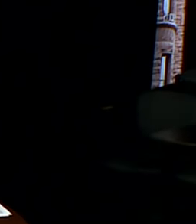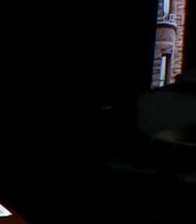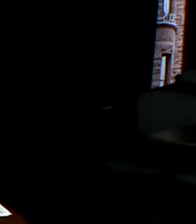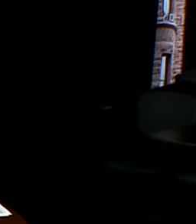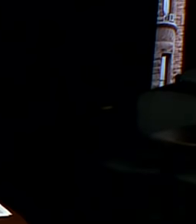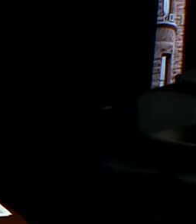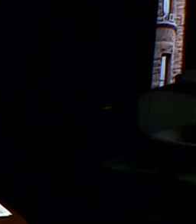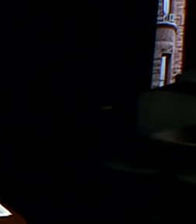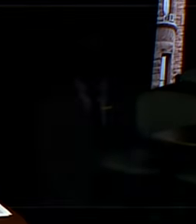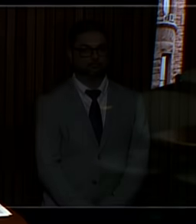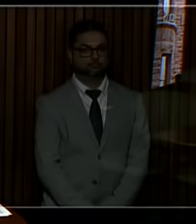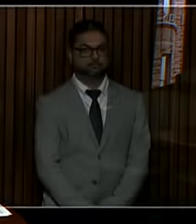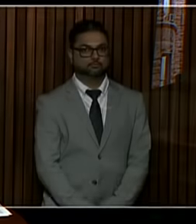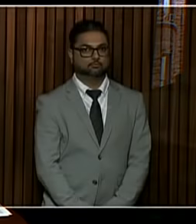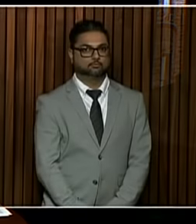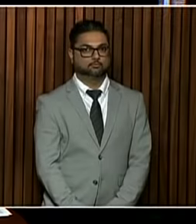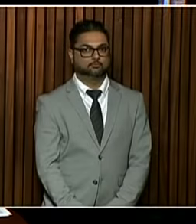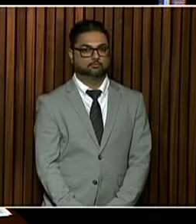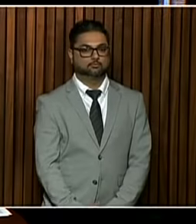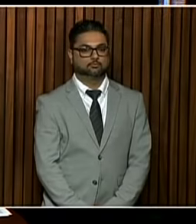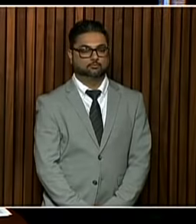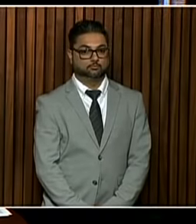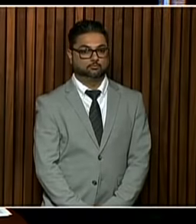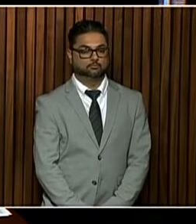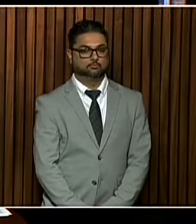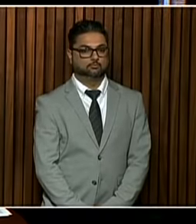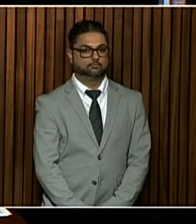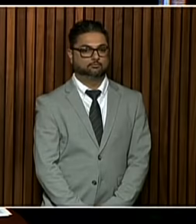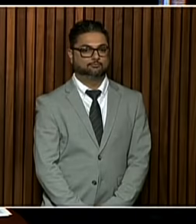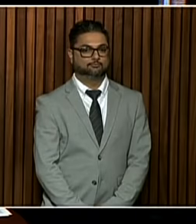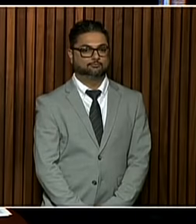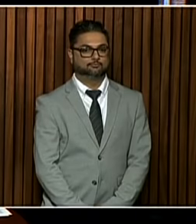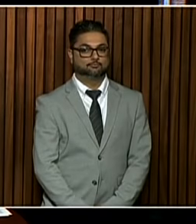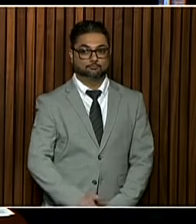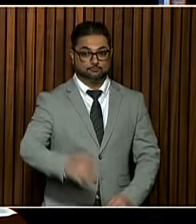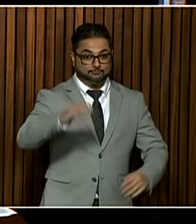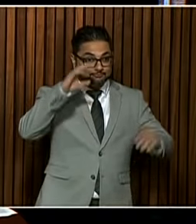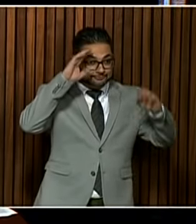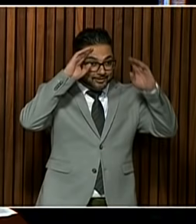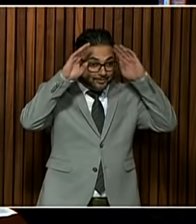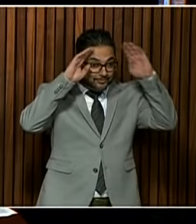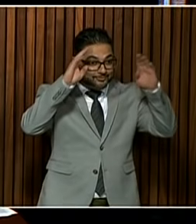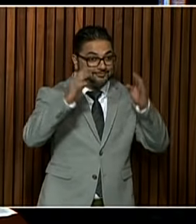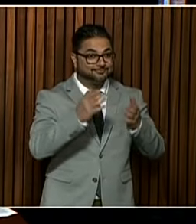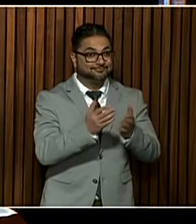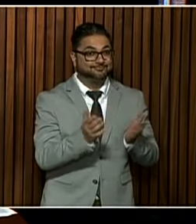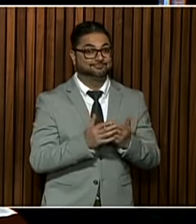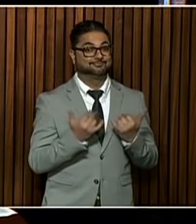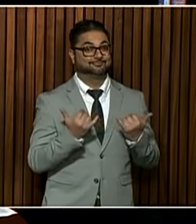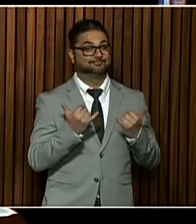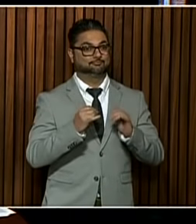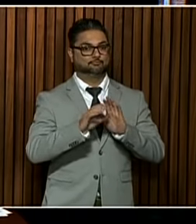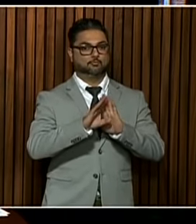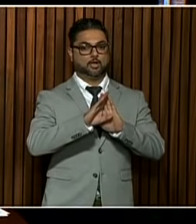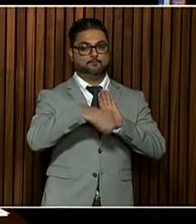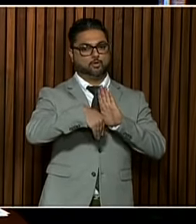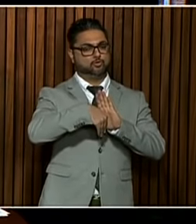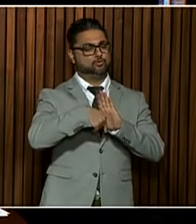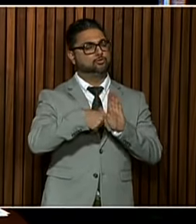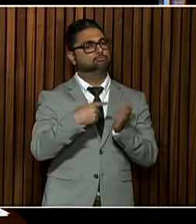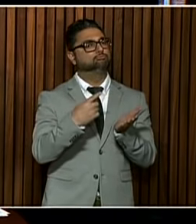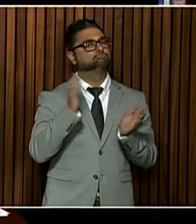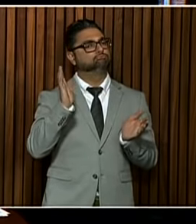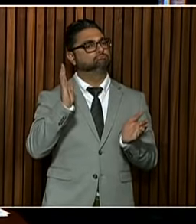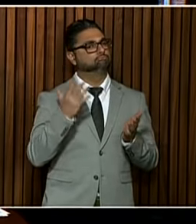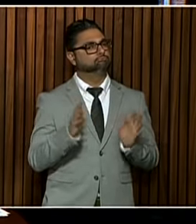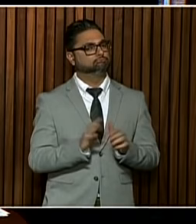Hi guys, same as every day, 30 minutes, one question, one follow-up, and Dr. Yaffe and Dr. Williams will give brief remarks.